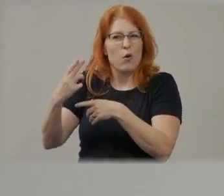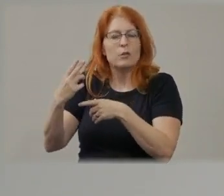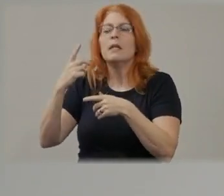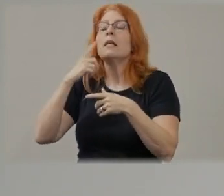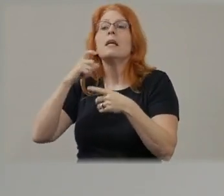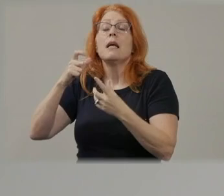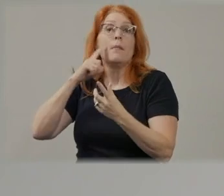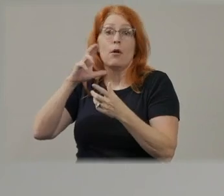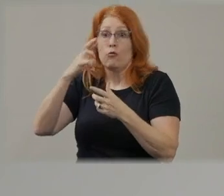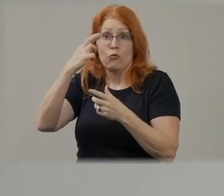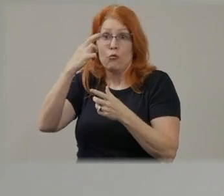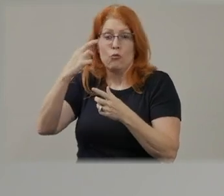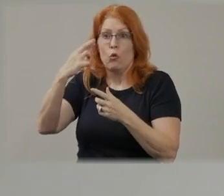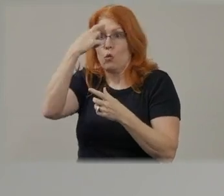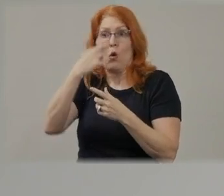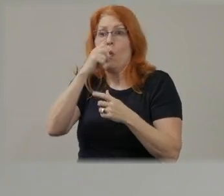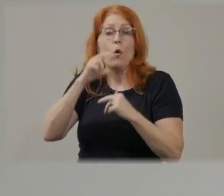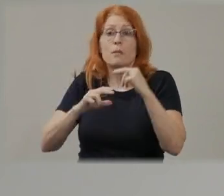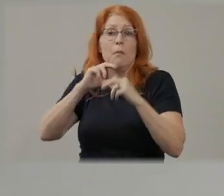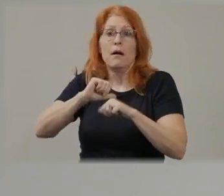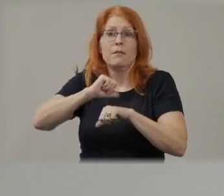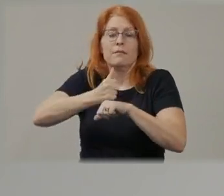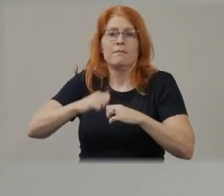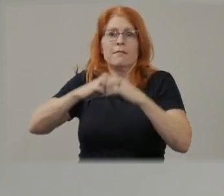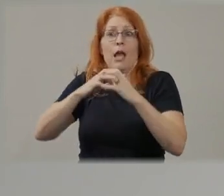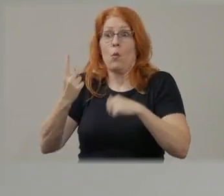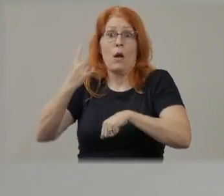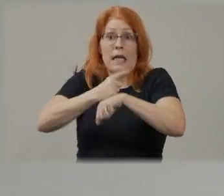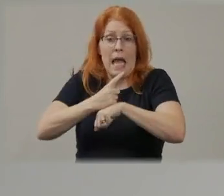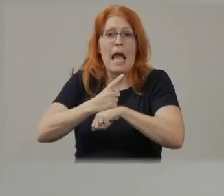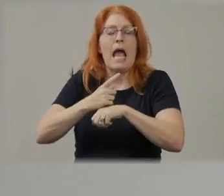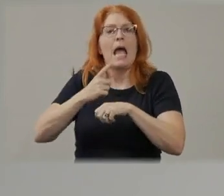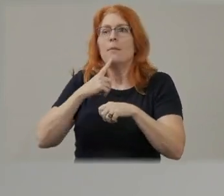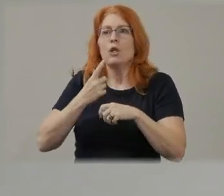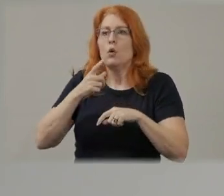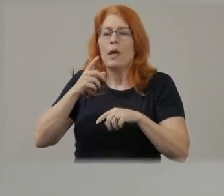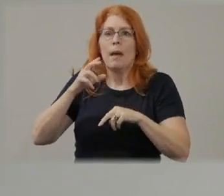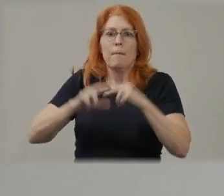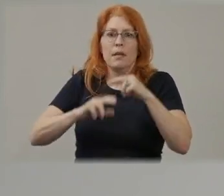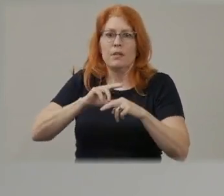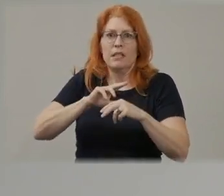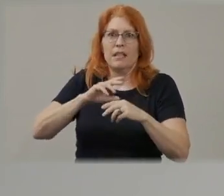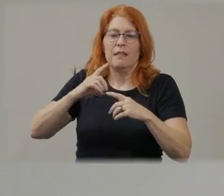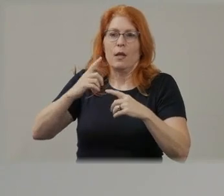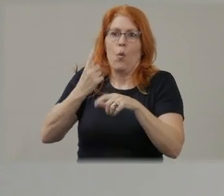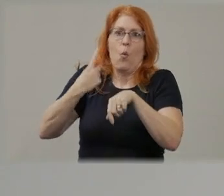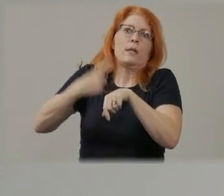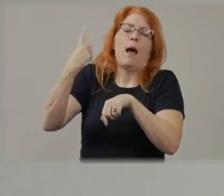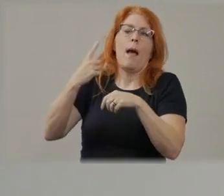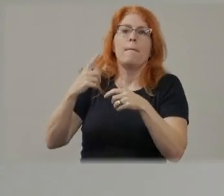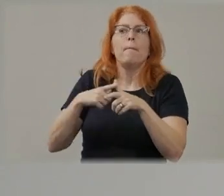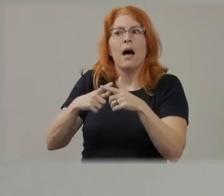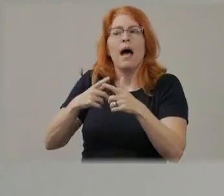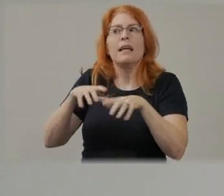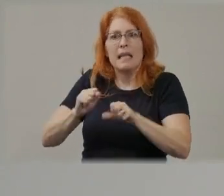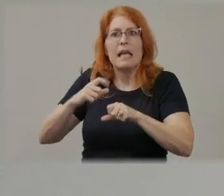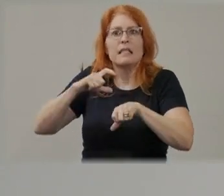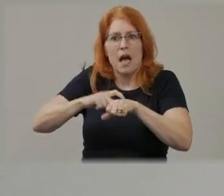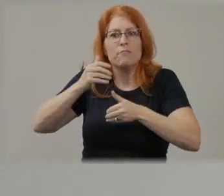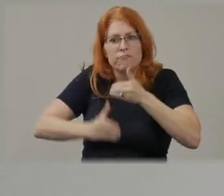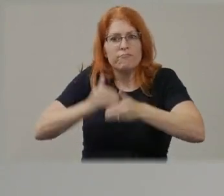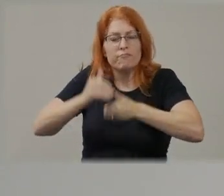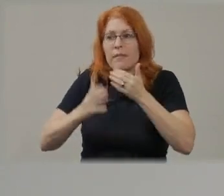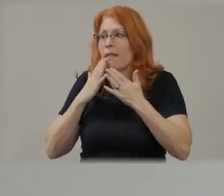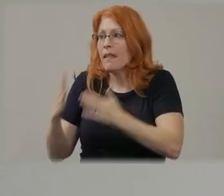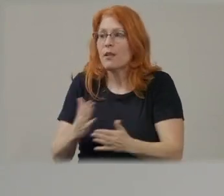so we certainly can't know it all, do it all, but this is a great start. And so thank you to everybody who's been a part of this